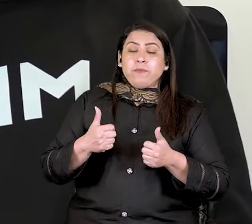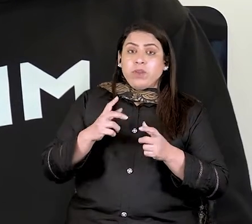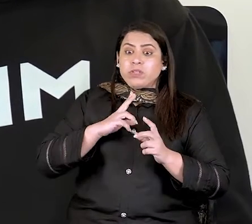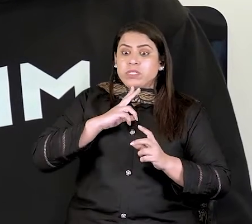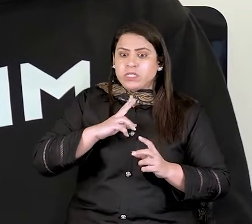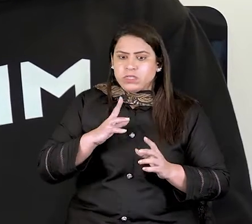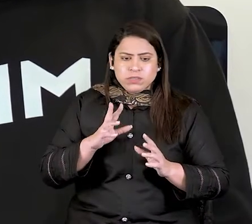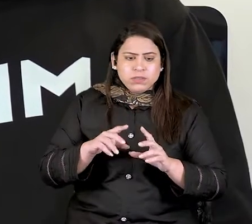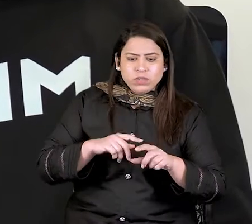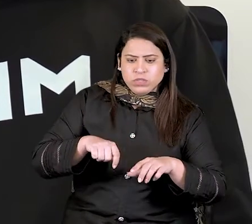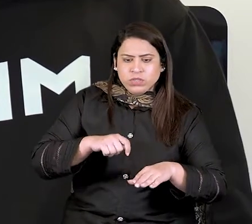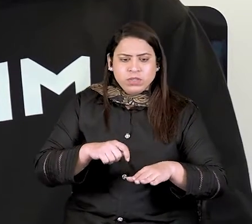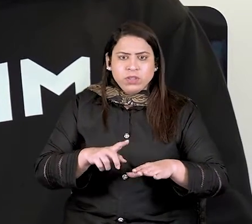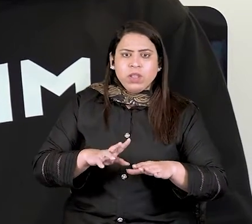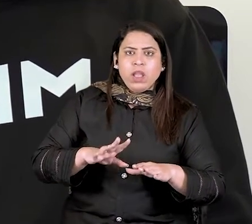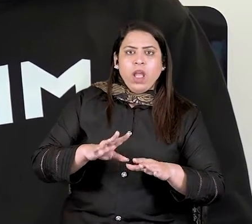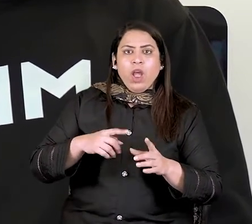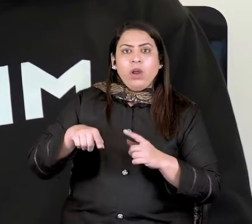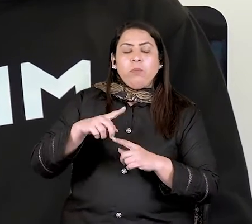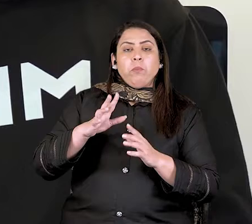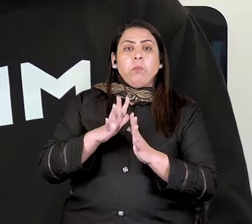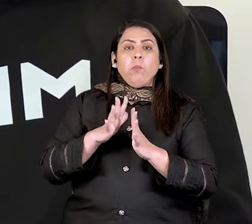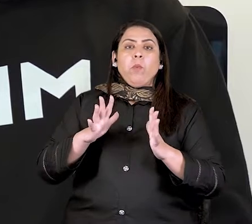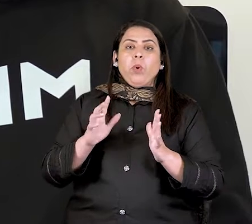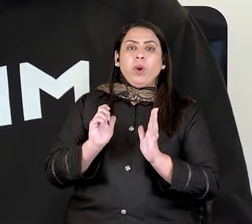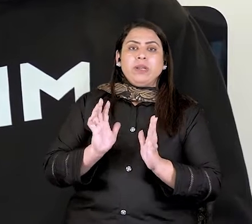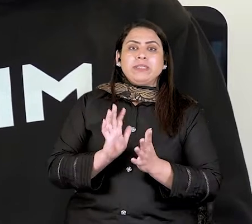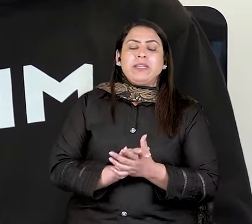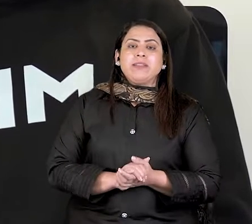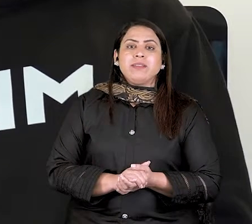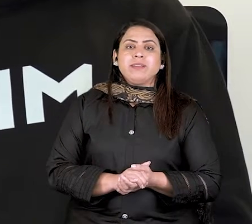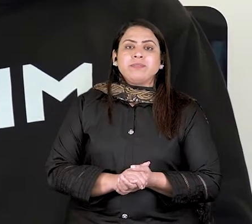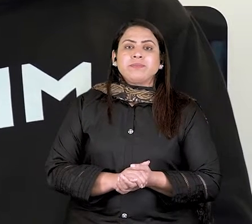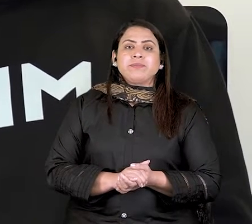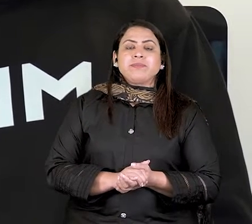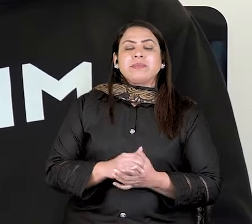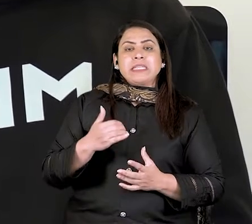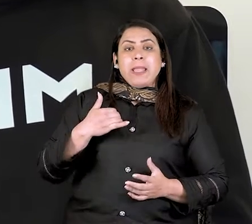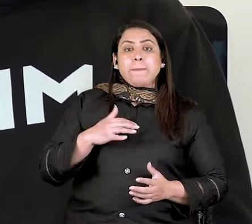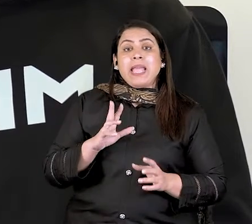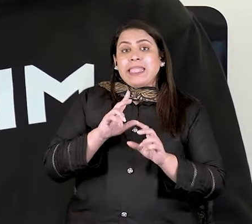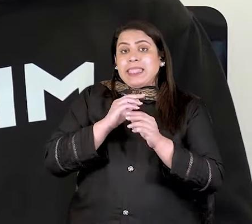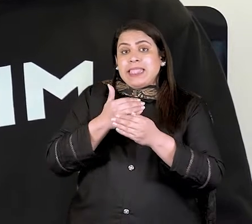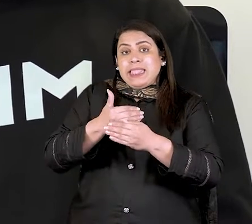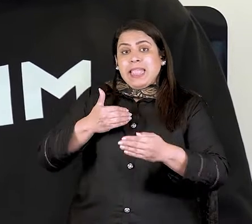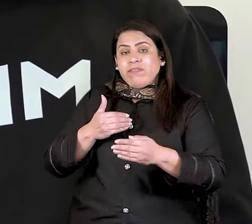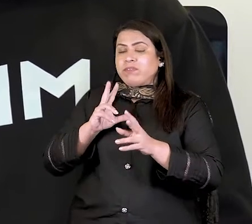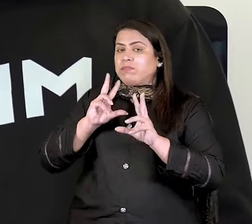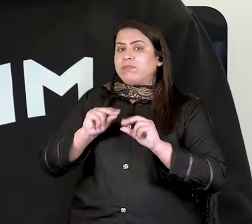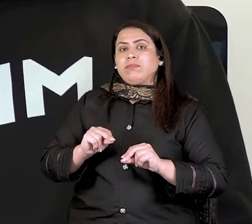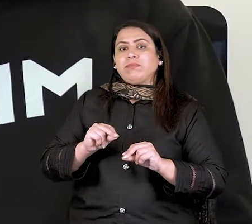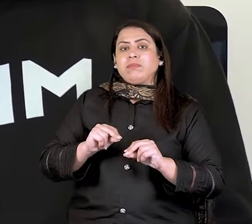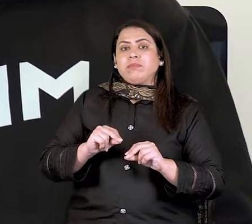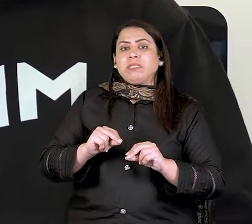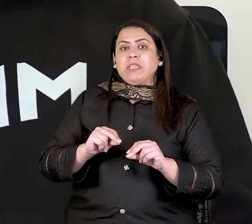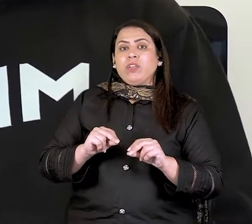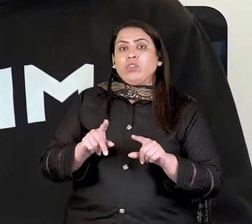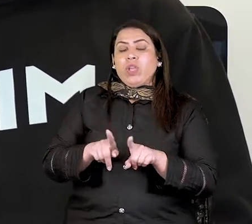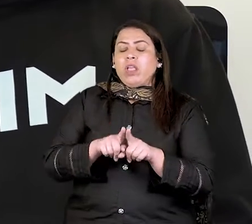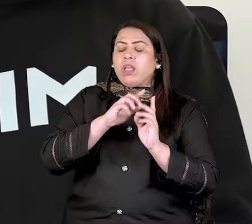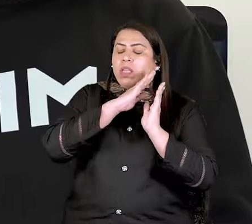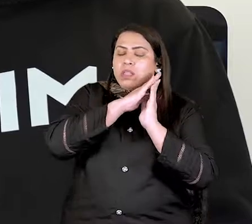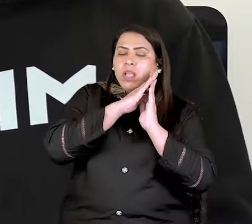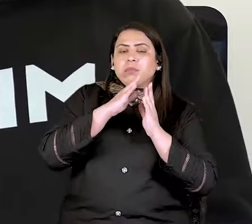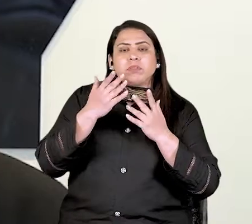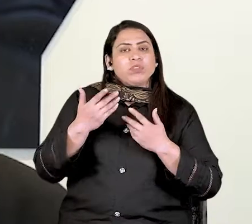on anything, and for us, we are very serious about, in general life, we're serious about whatever